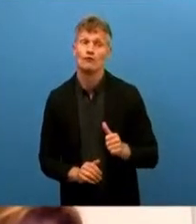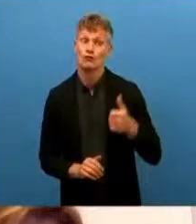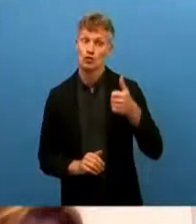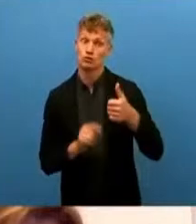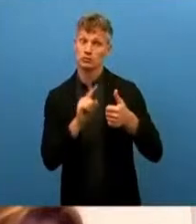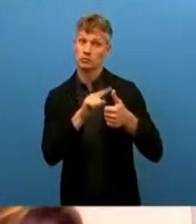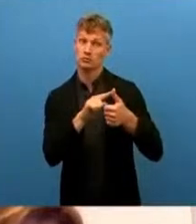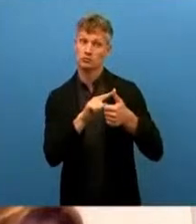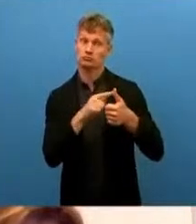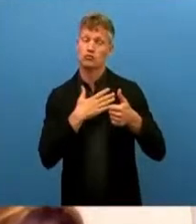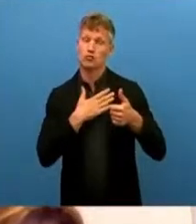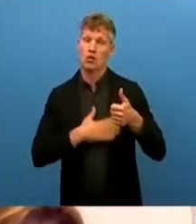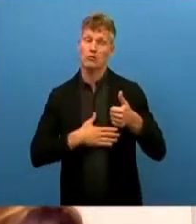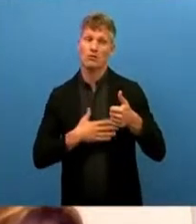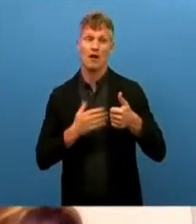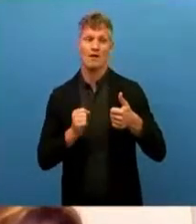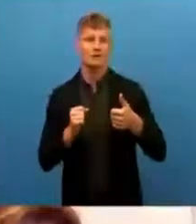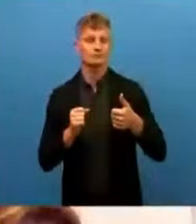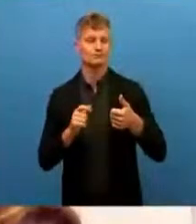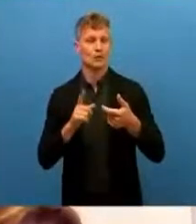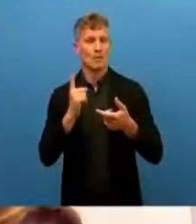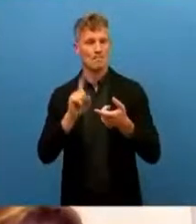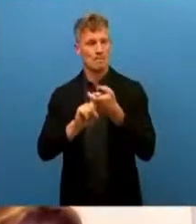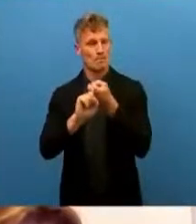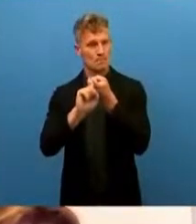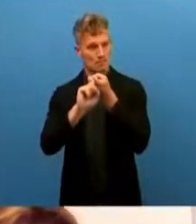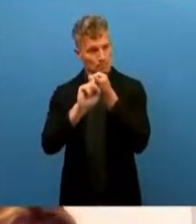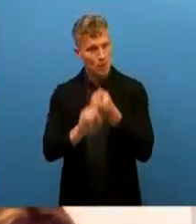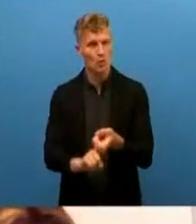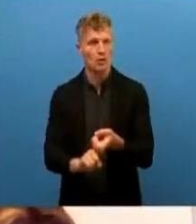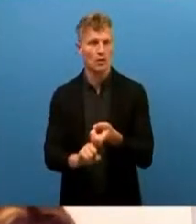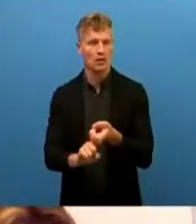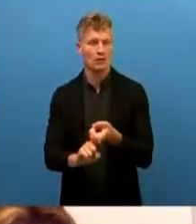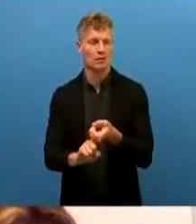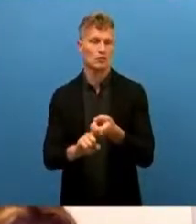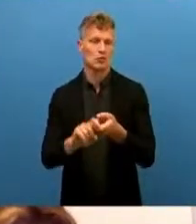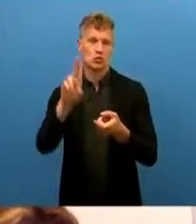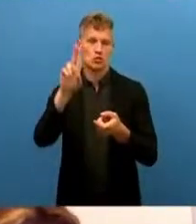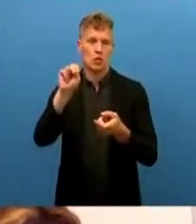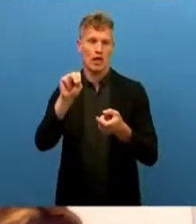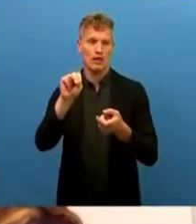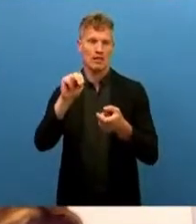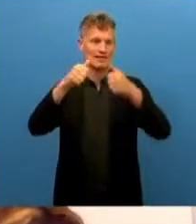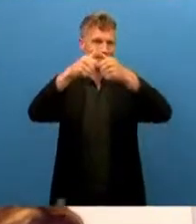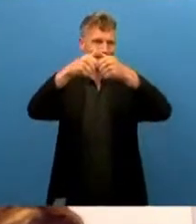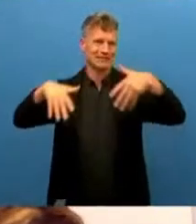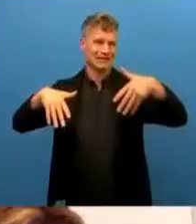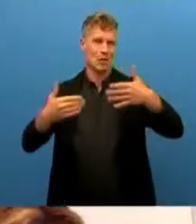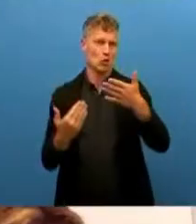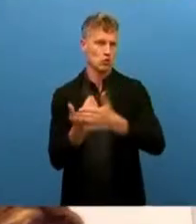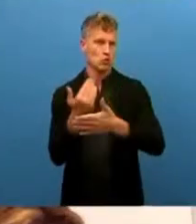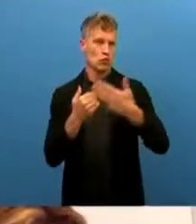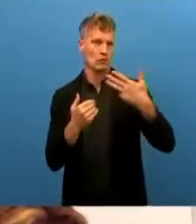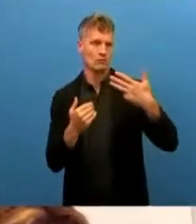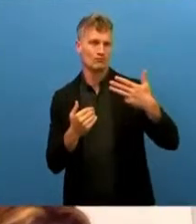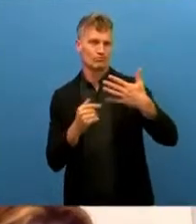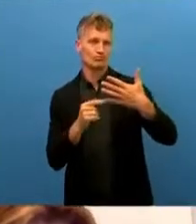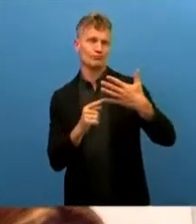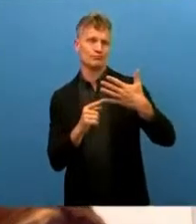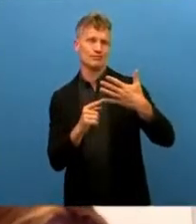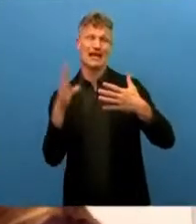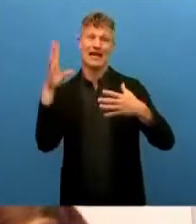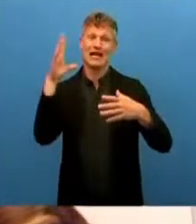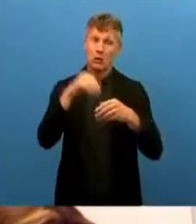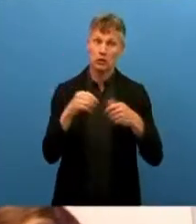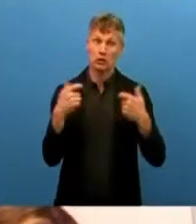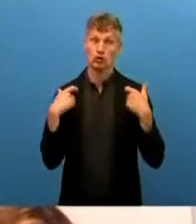permanent dedicated mechanism within the United Nations system, including the General Assembly, to